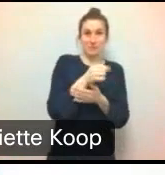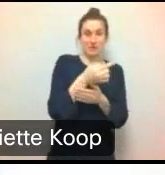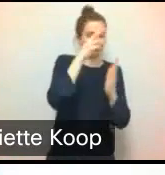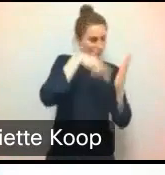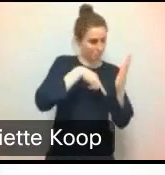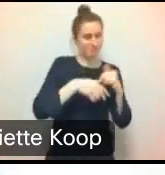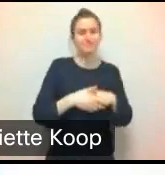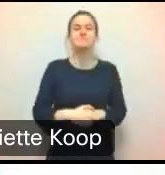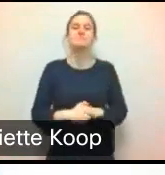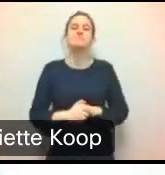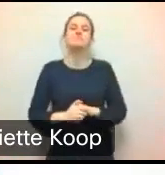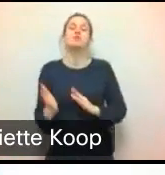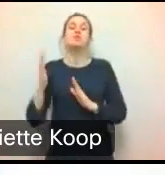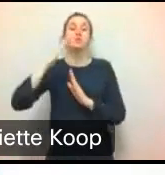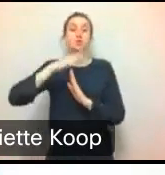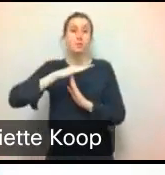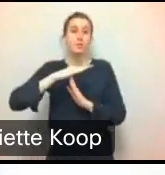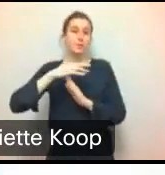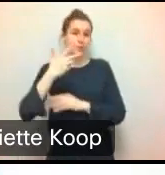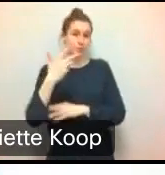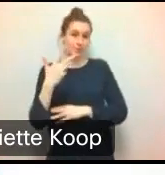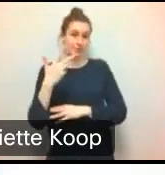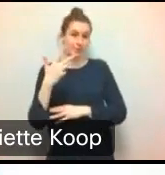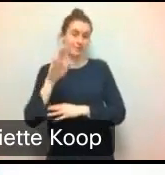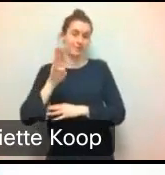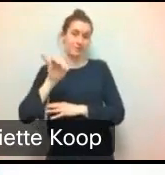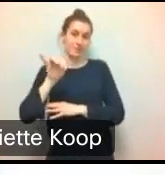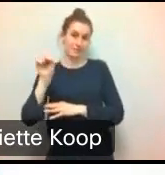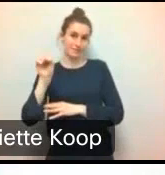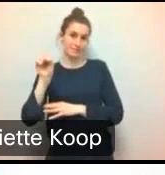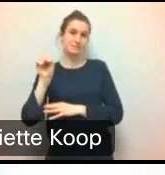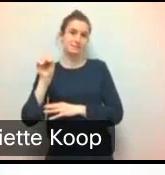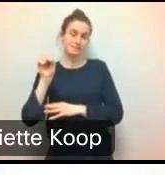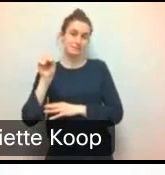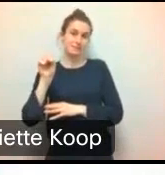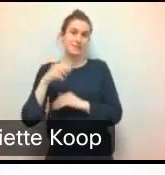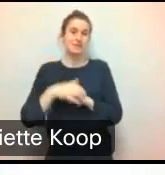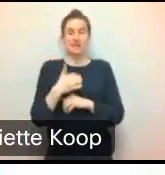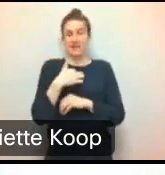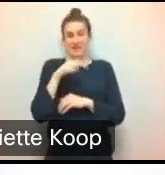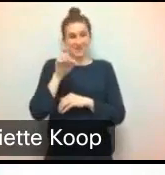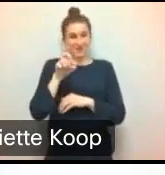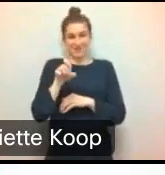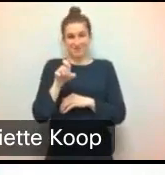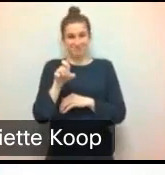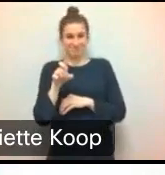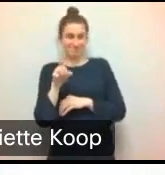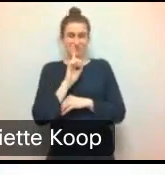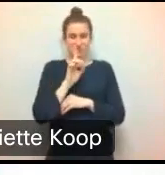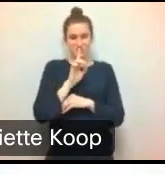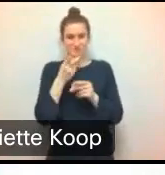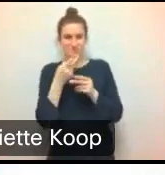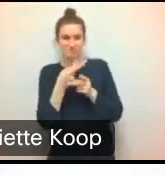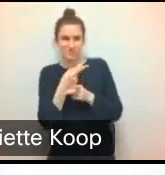So there's a top three. There's a top three biases. And again, I had to crunch these into little bite-sized pieces of